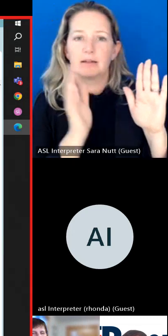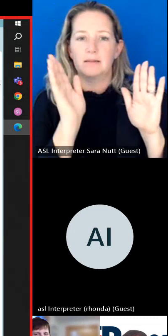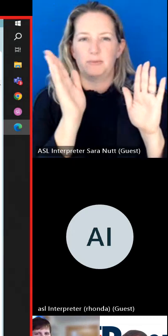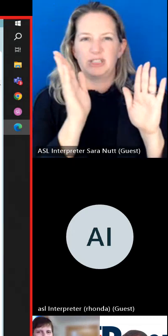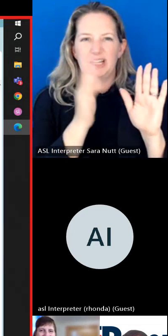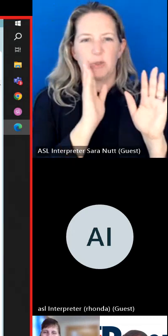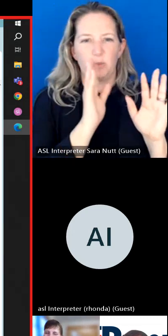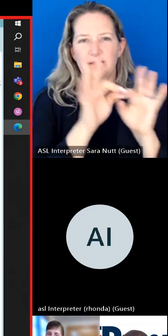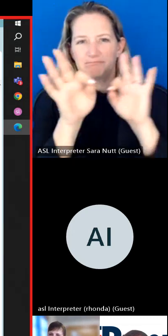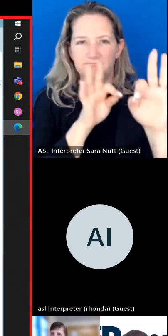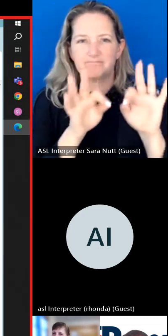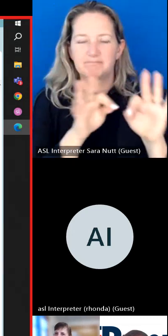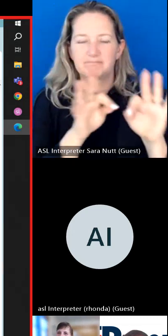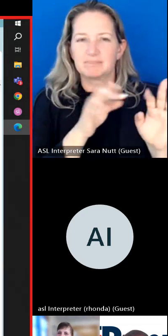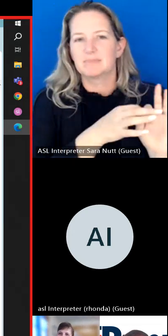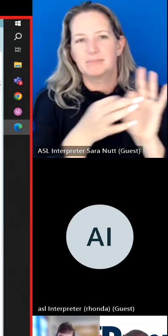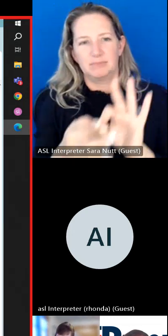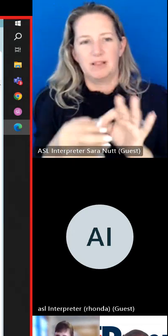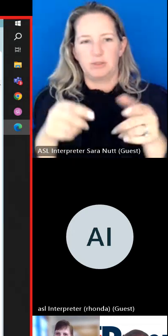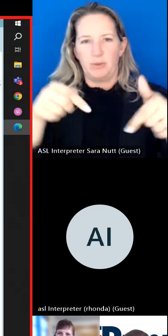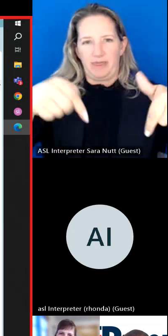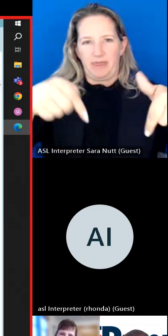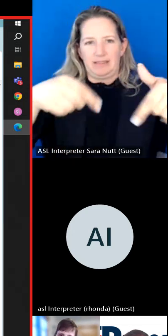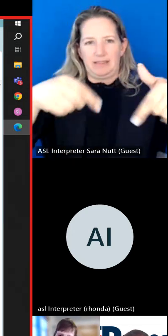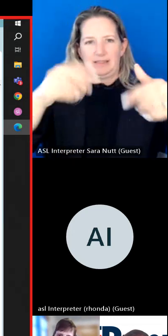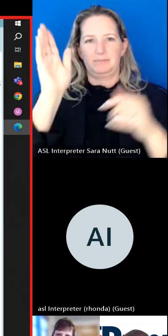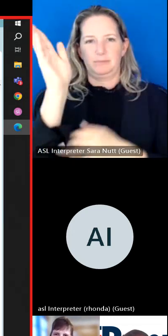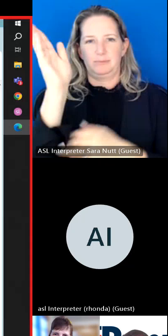Thank you all for coming today. I really, really appreciate it.